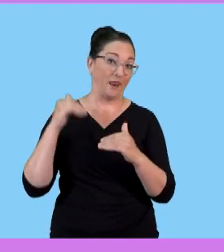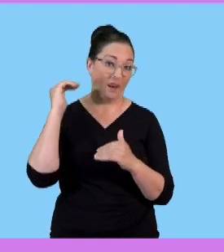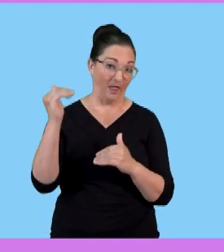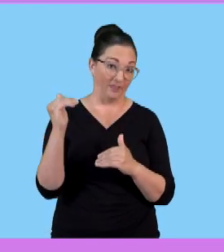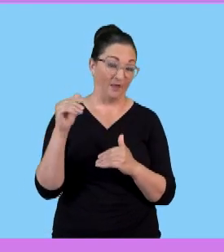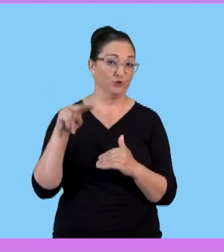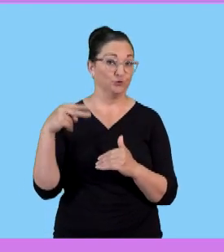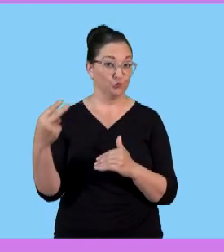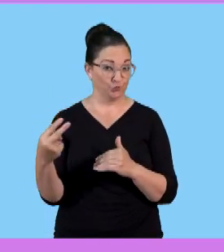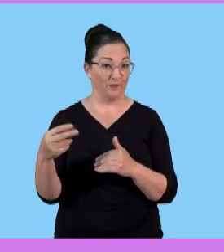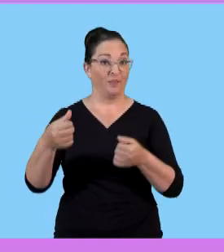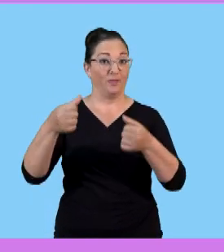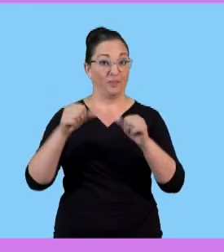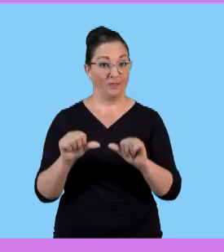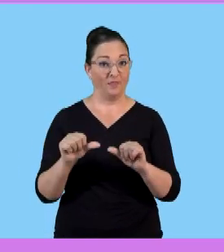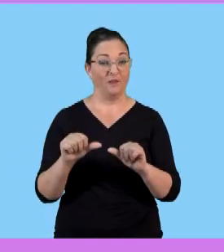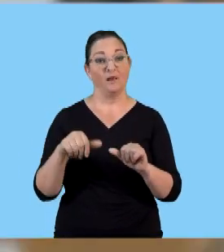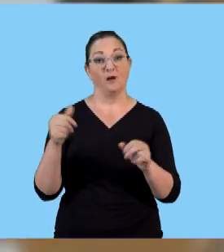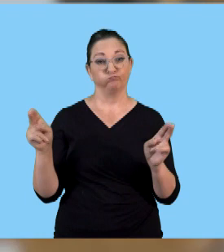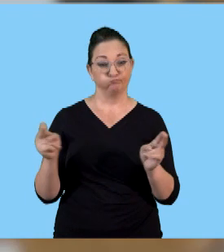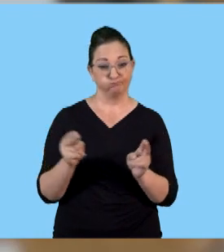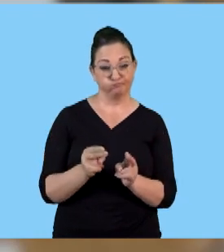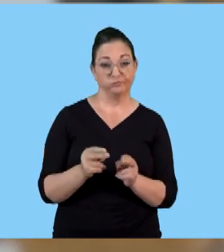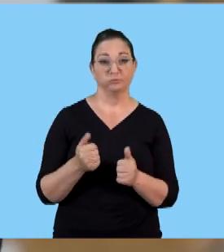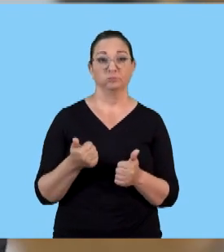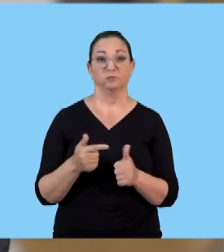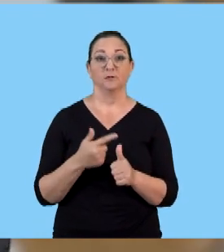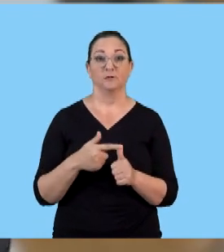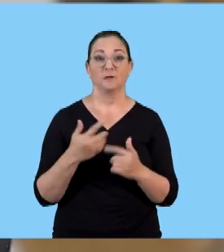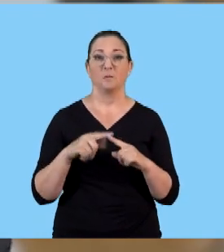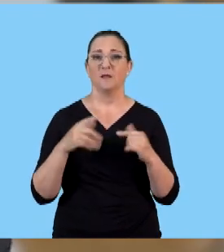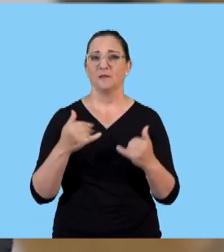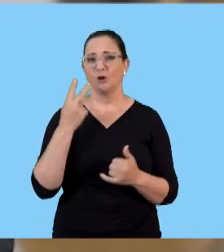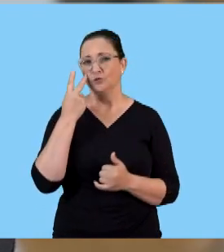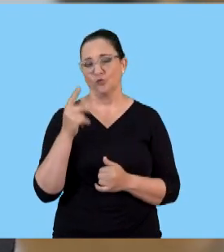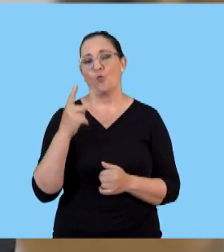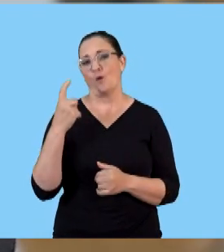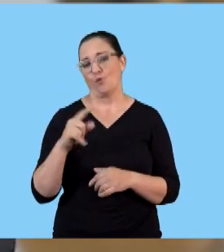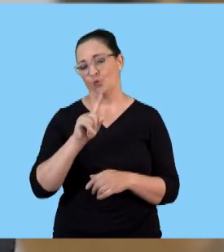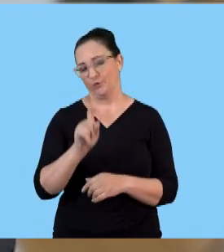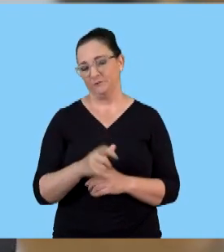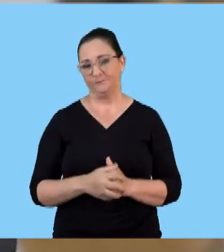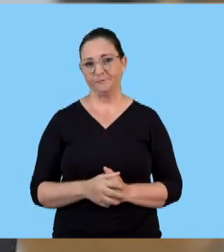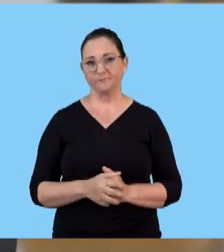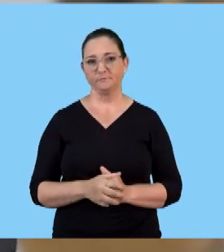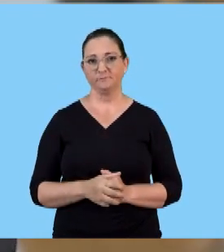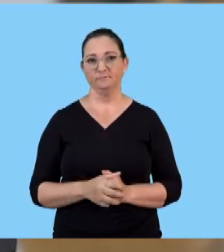its length, and remember to square, and thereafter I had to round off. Okay, let us look at another